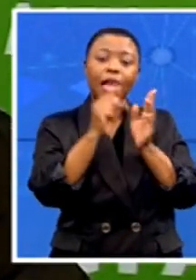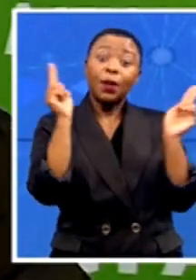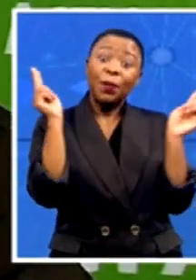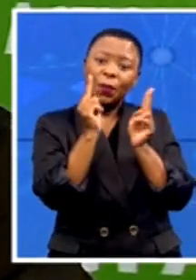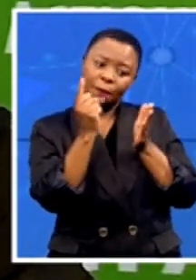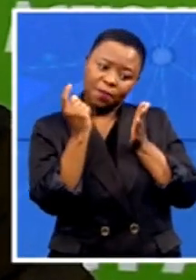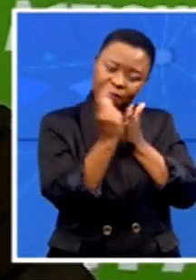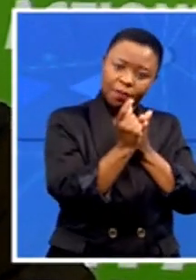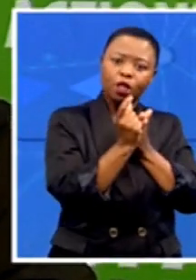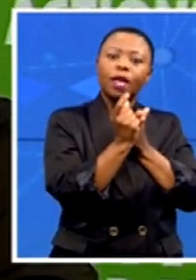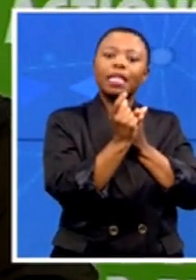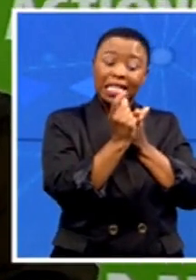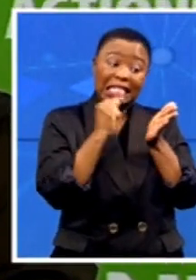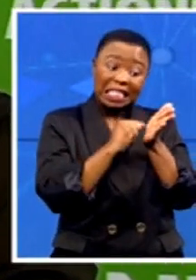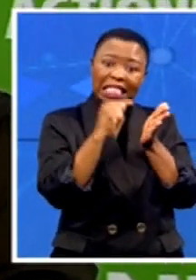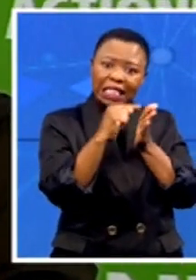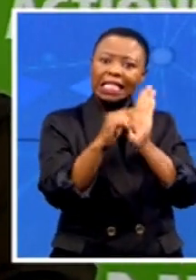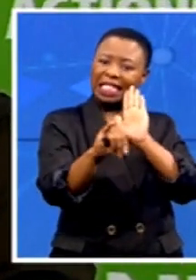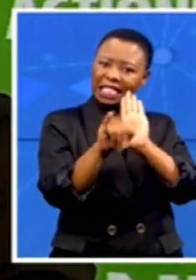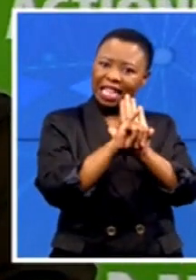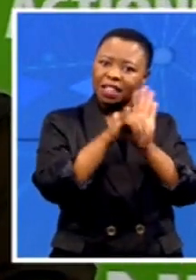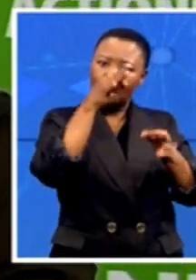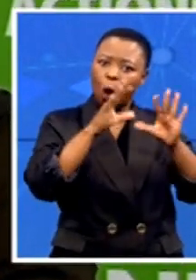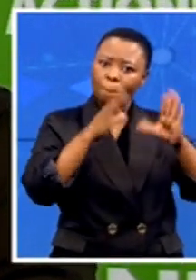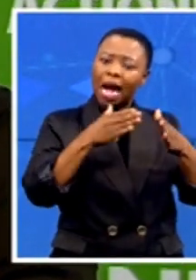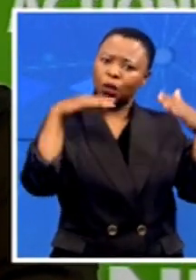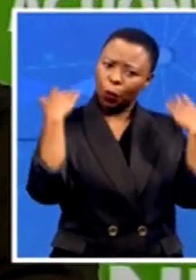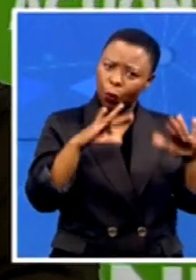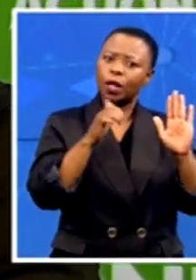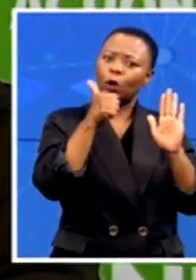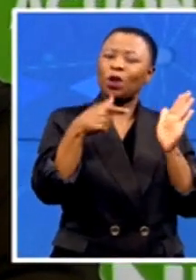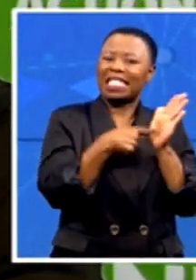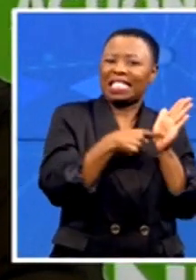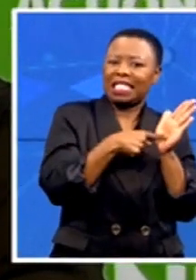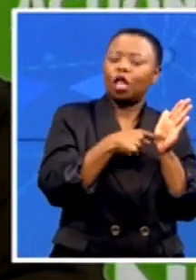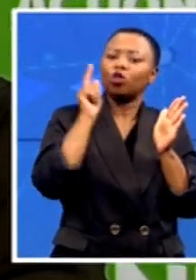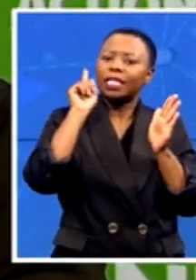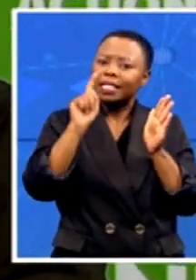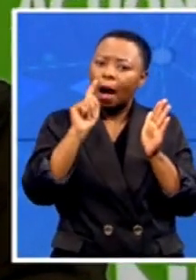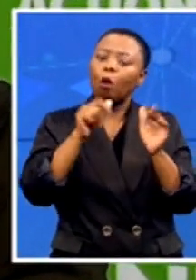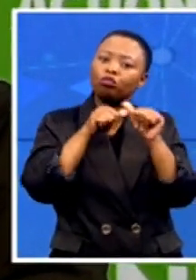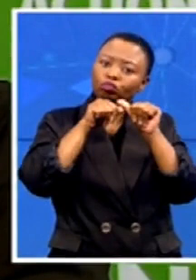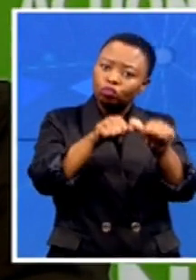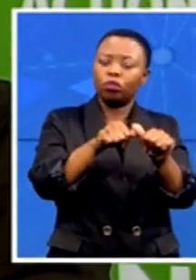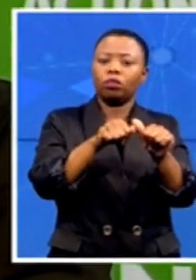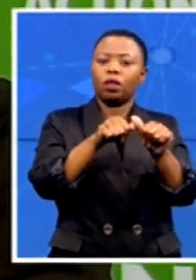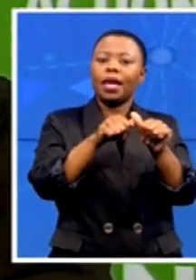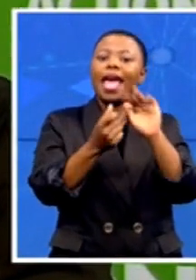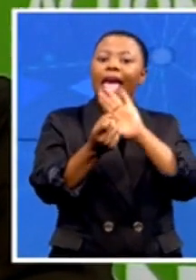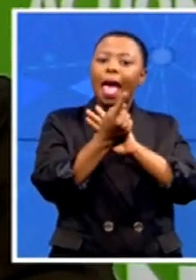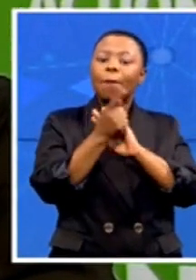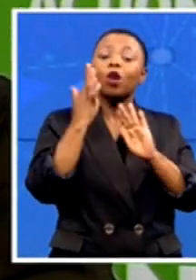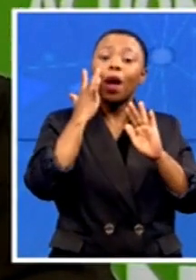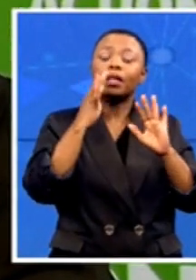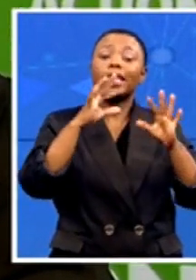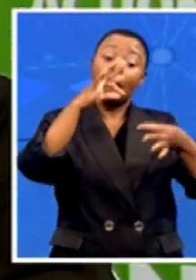party. Now, this should have carried through into all the decision making that took place around the ballot design and